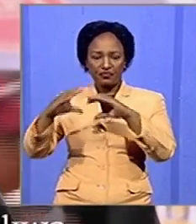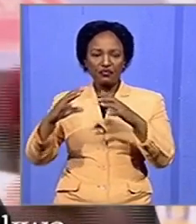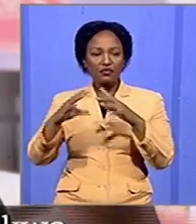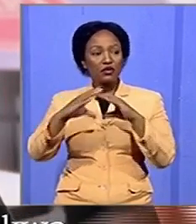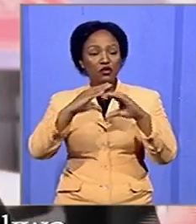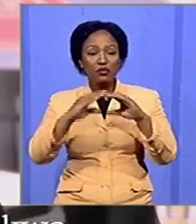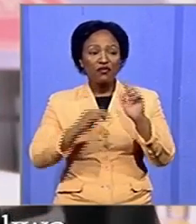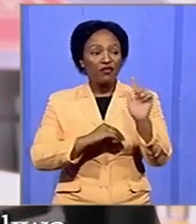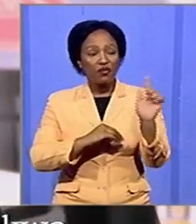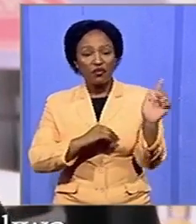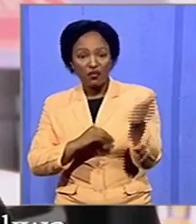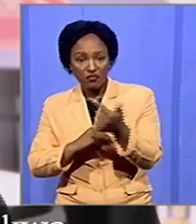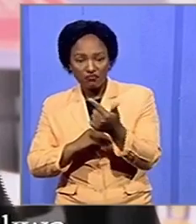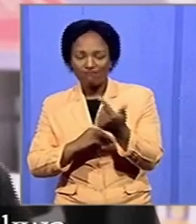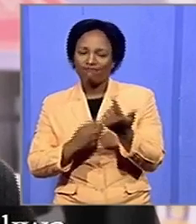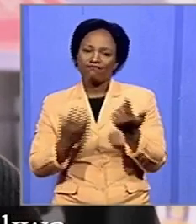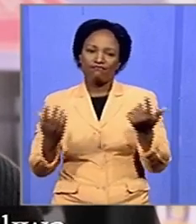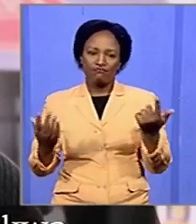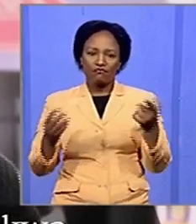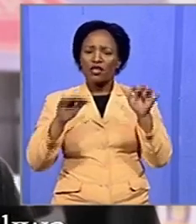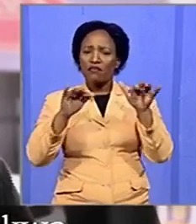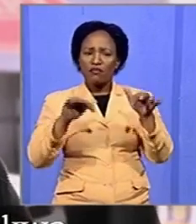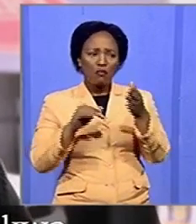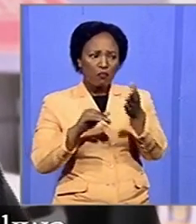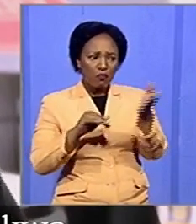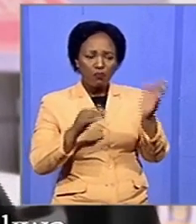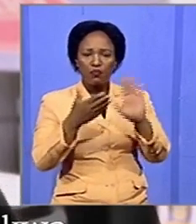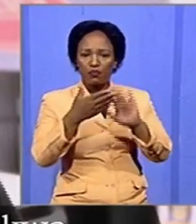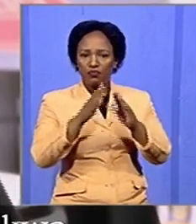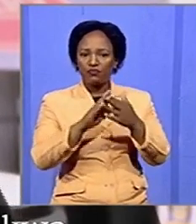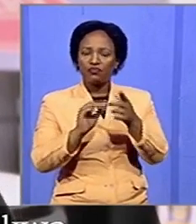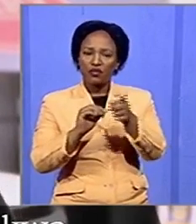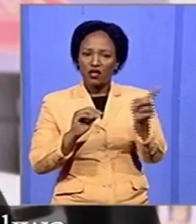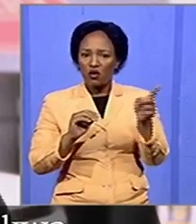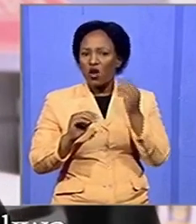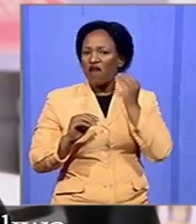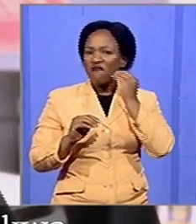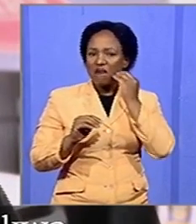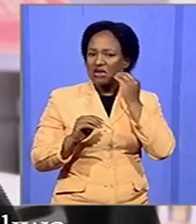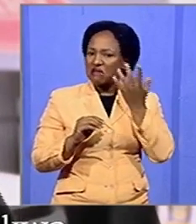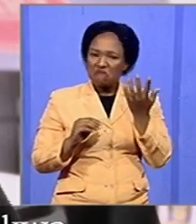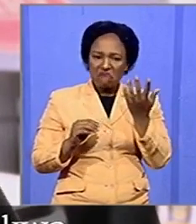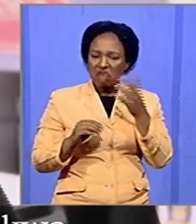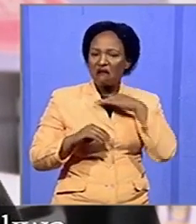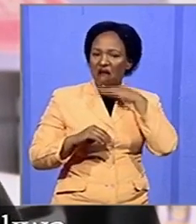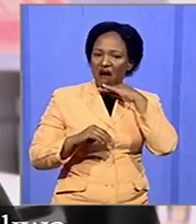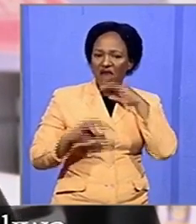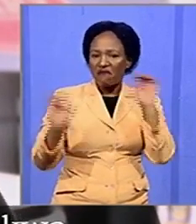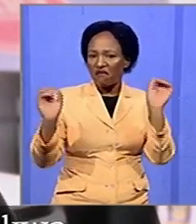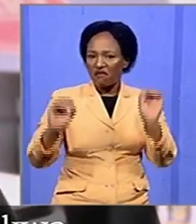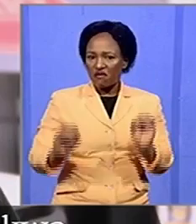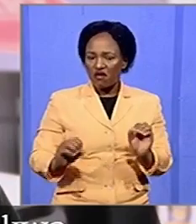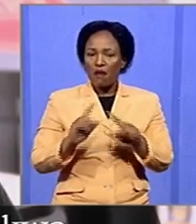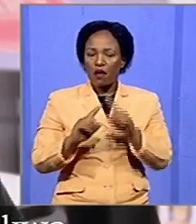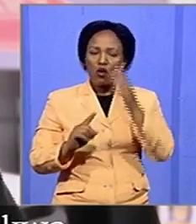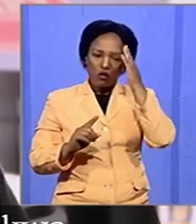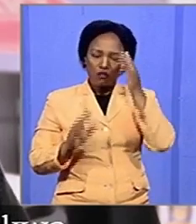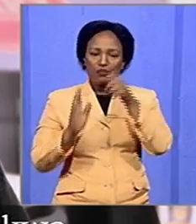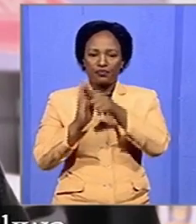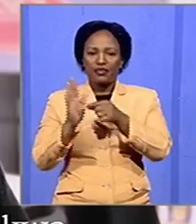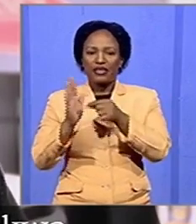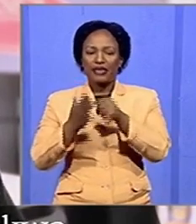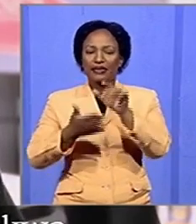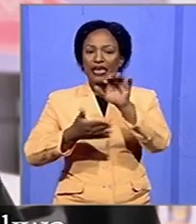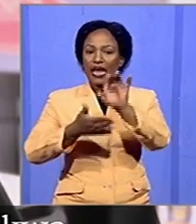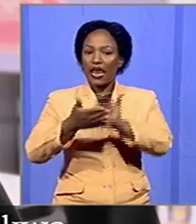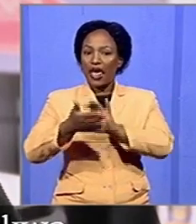to everyone, and we have people in our communities that have less information about that. But we do know the date of elections, but